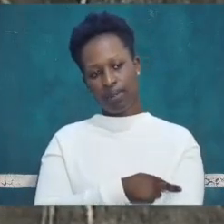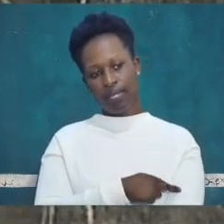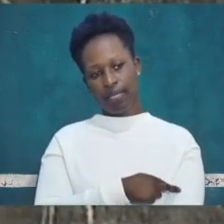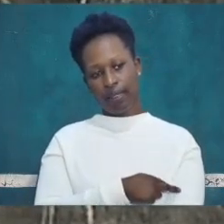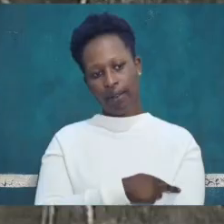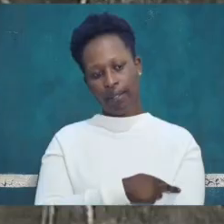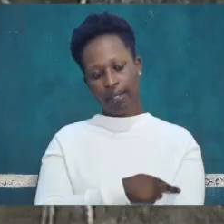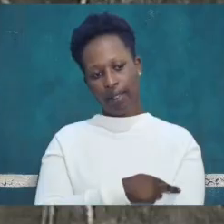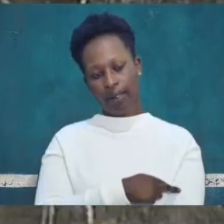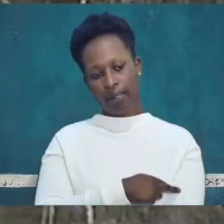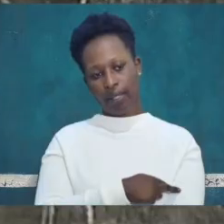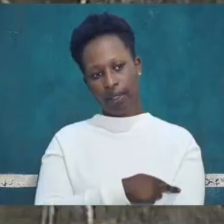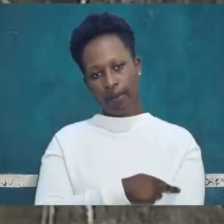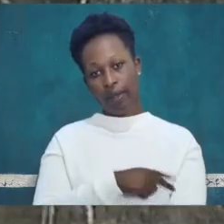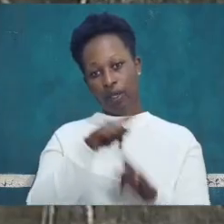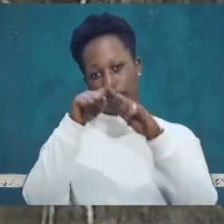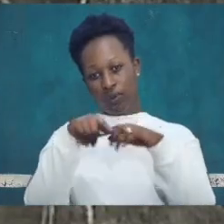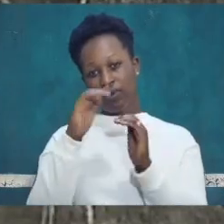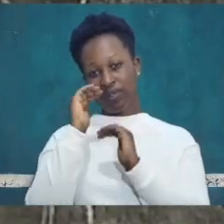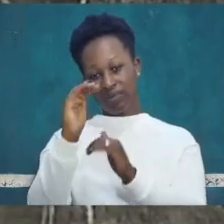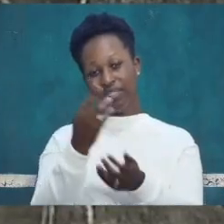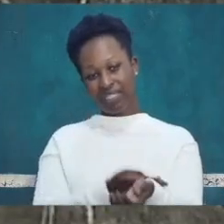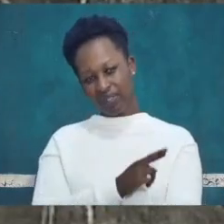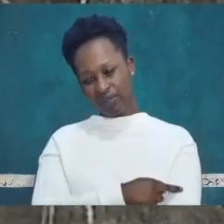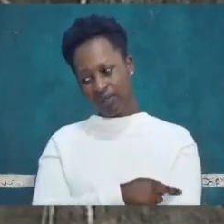resources, due to limited resources,